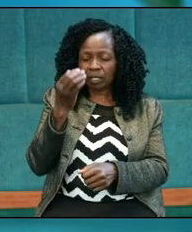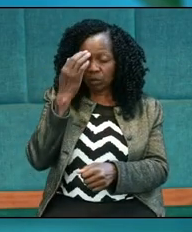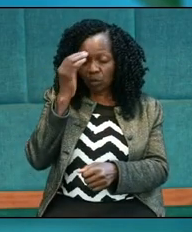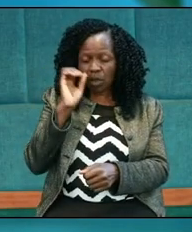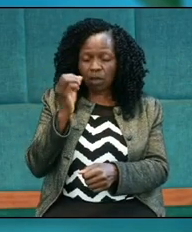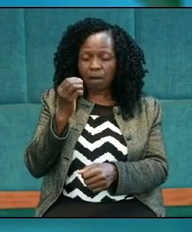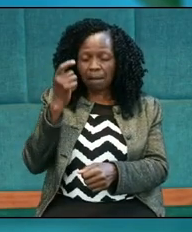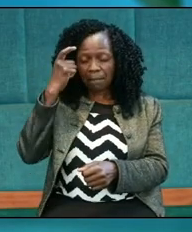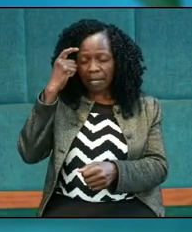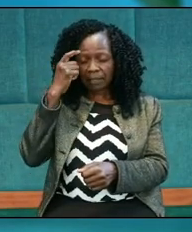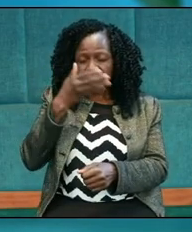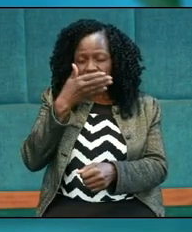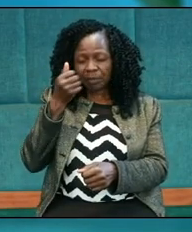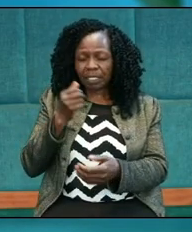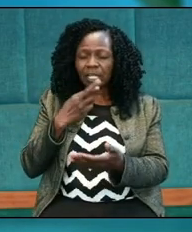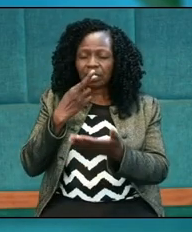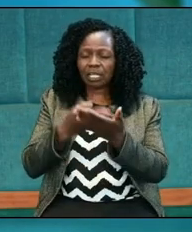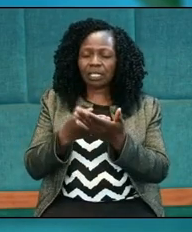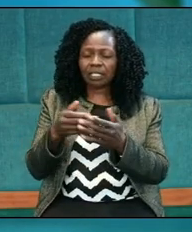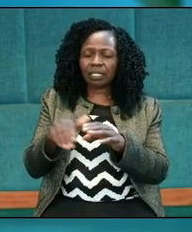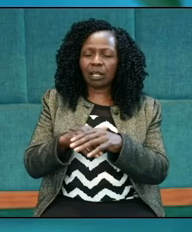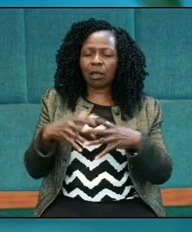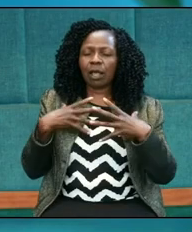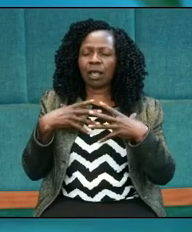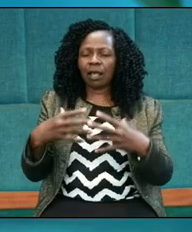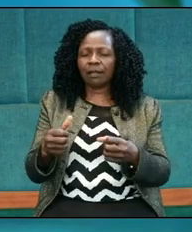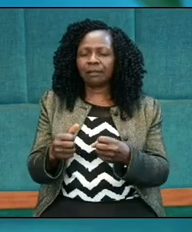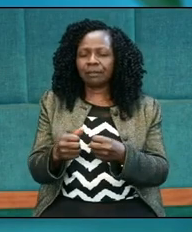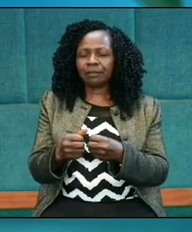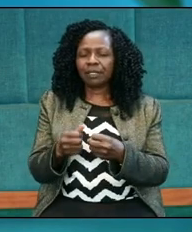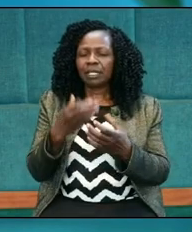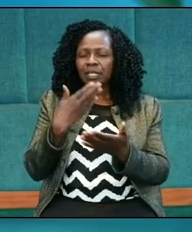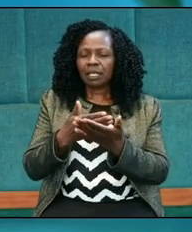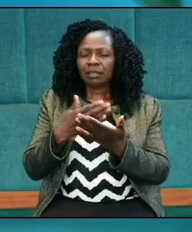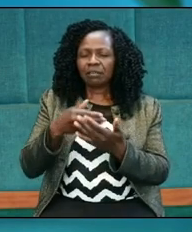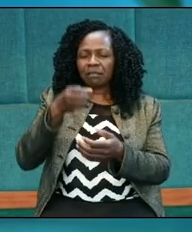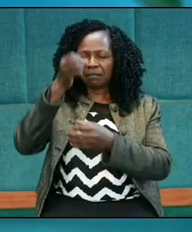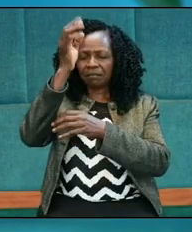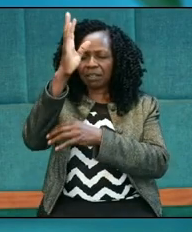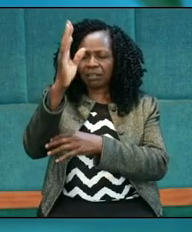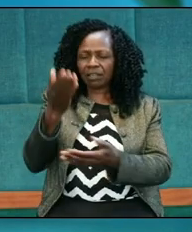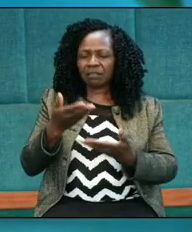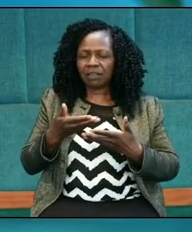for a better outcome in terms of a healthy body. Thank you, Father, for giving